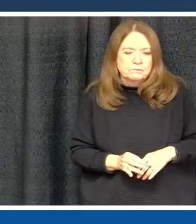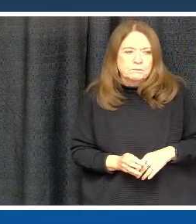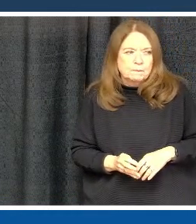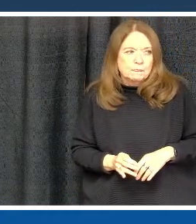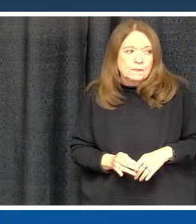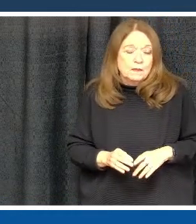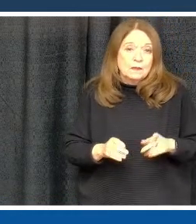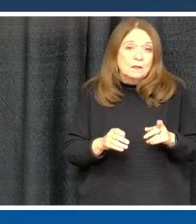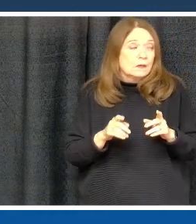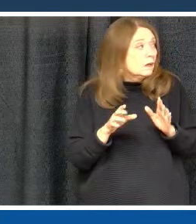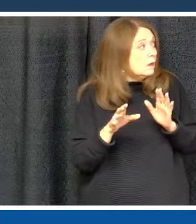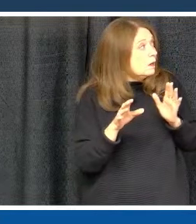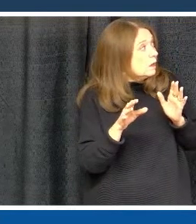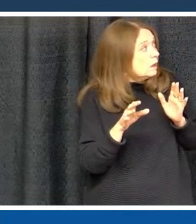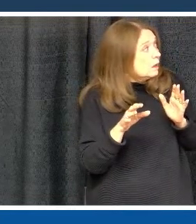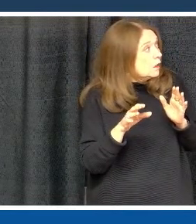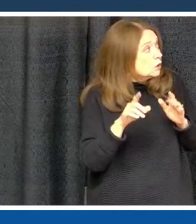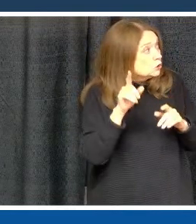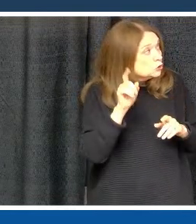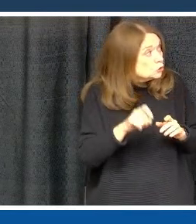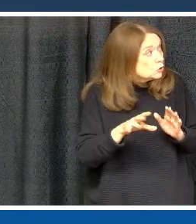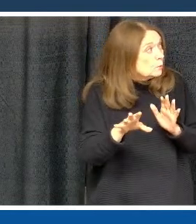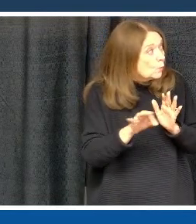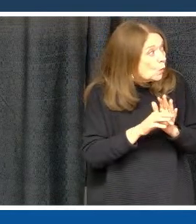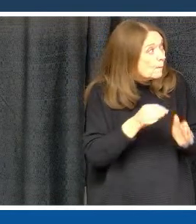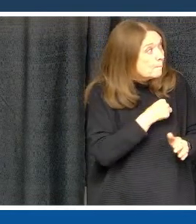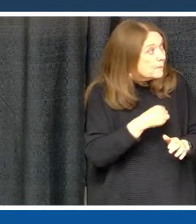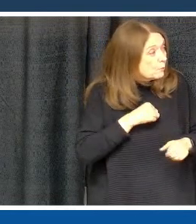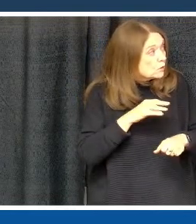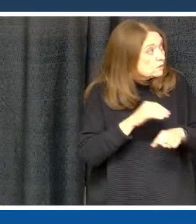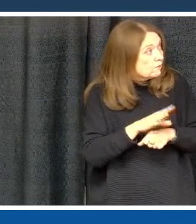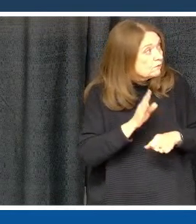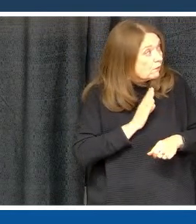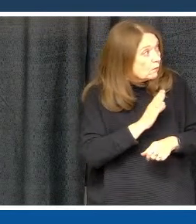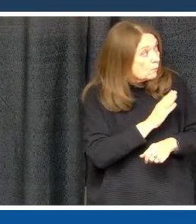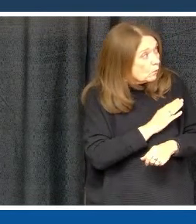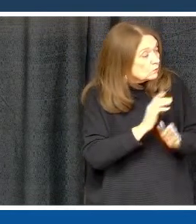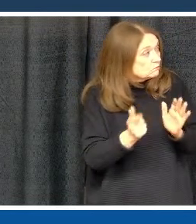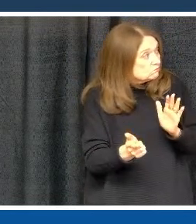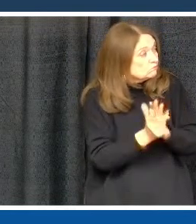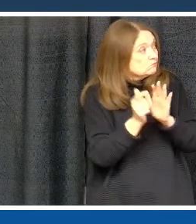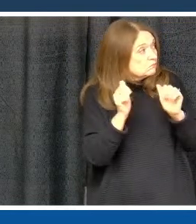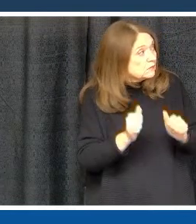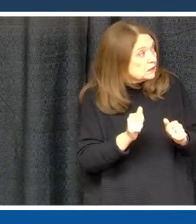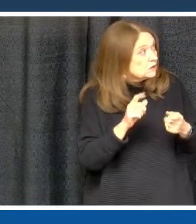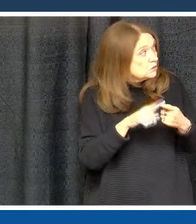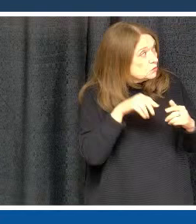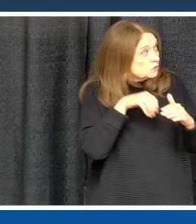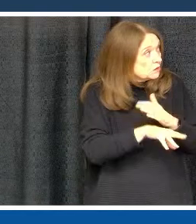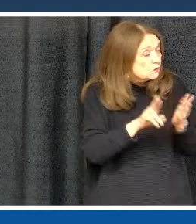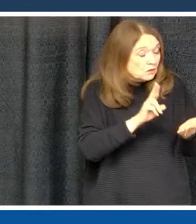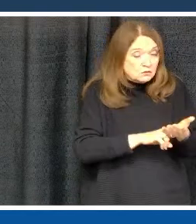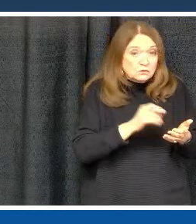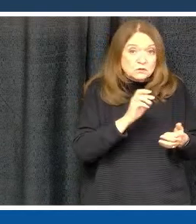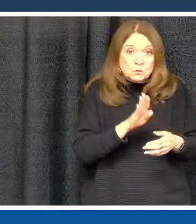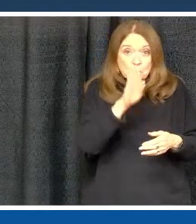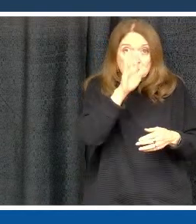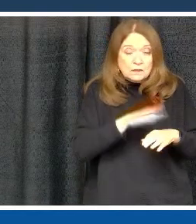Should appointed members of advisory boards forfeit the ability to enter into contracts or bid on city projects? This was actually a concern that was brought by a department